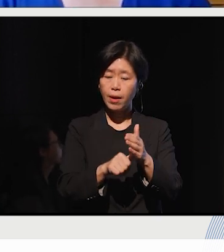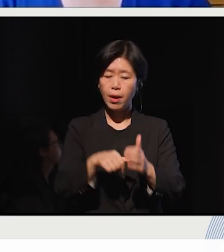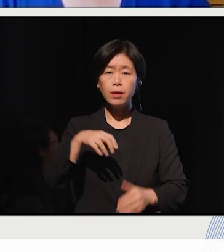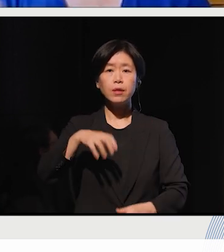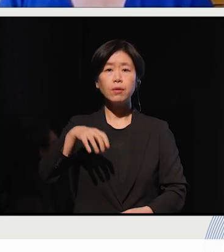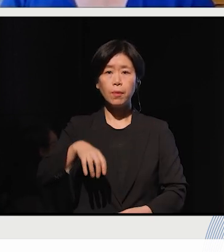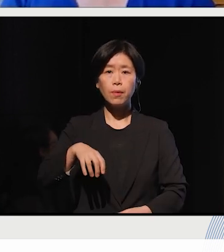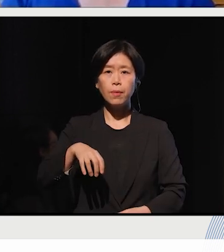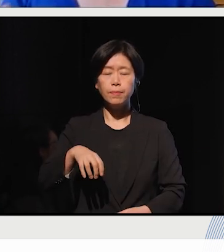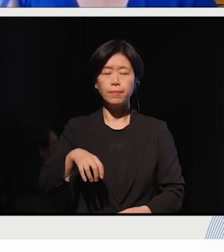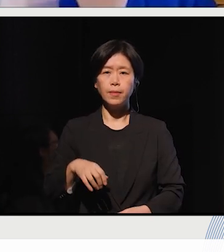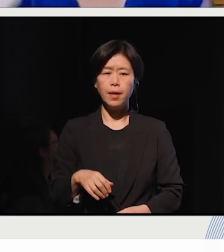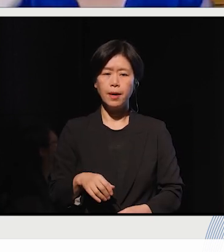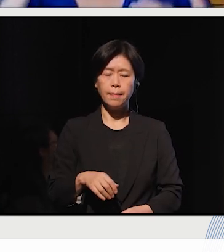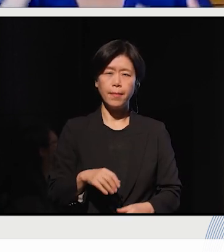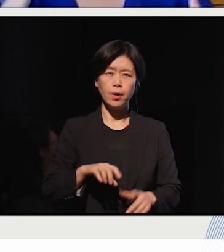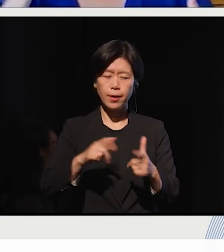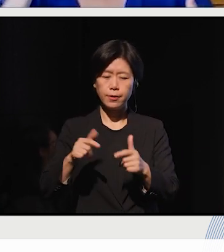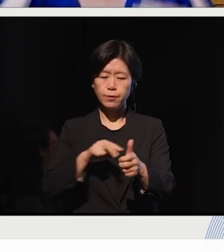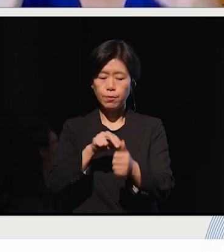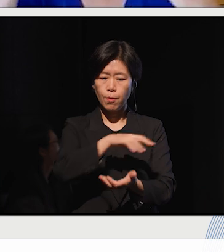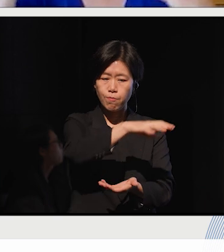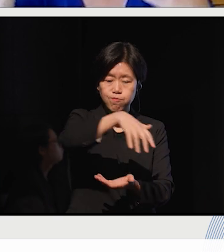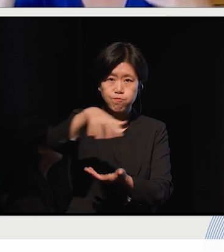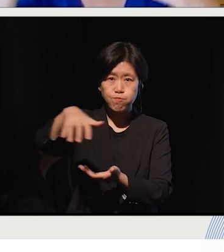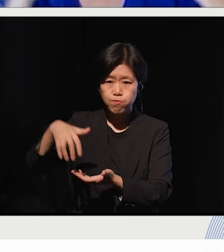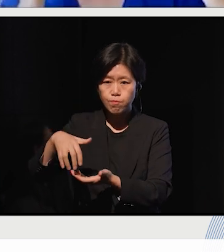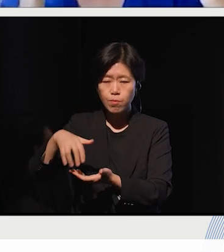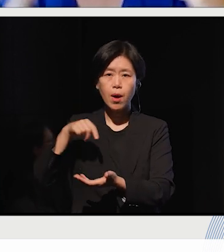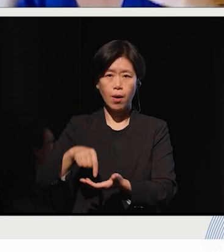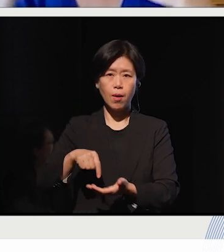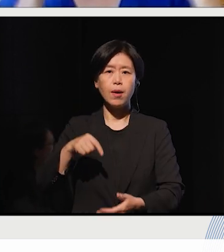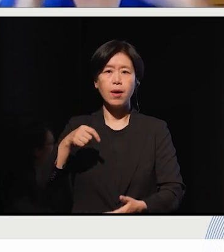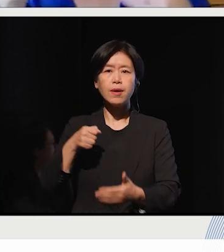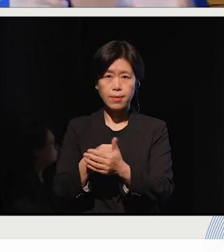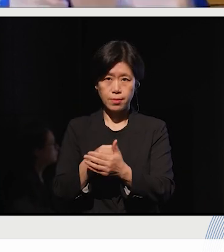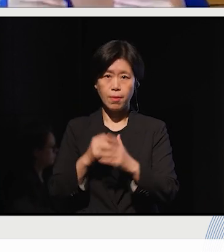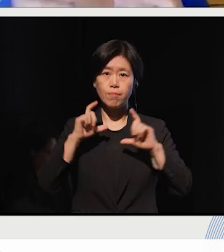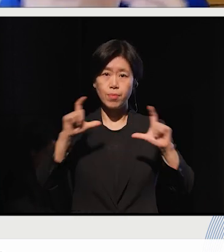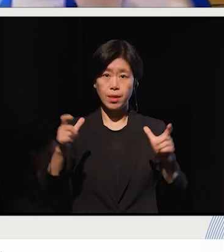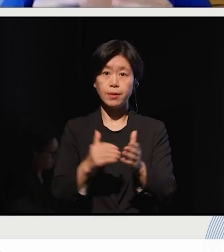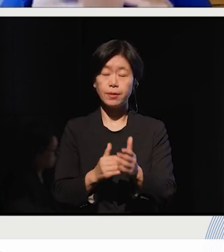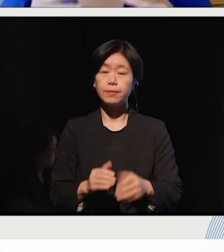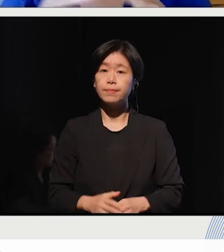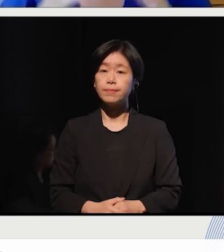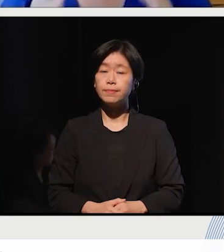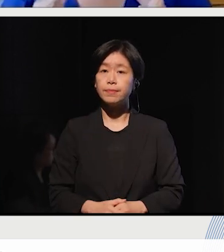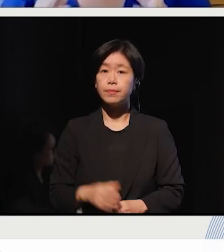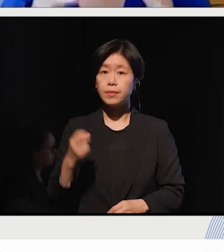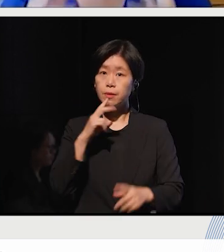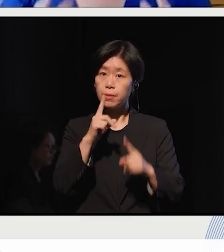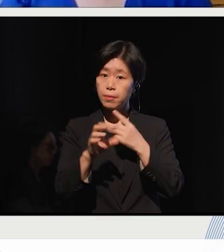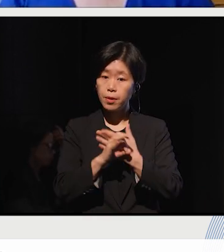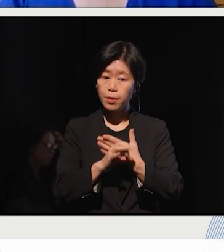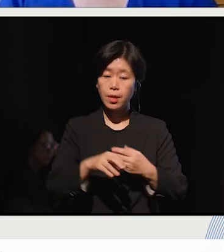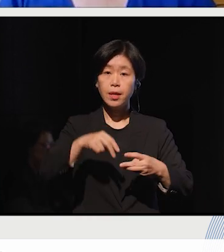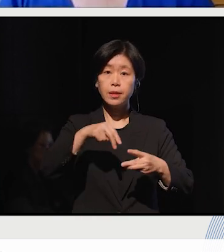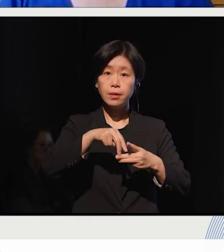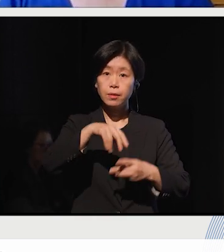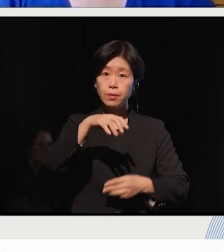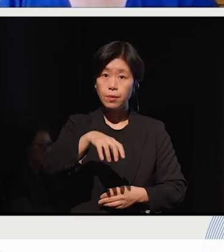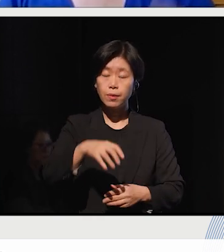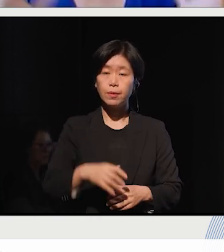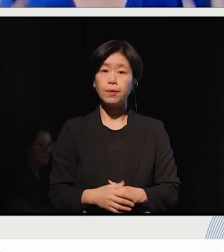just a step in your planning process to kind of think about what structure internally are we going to use to ensure that